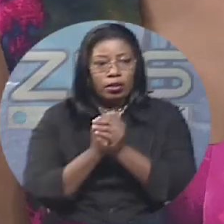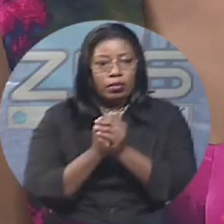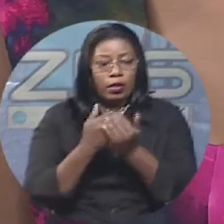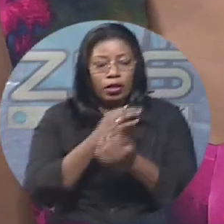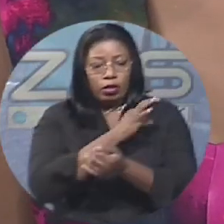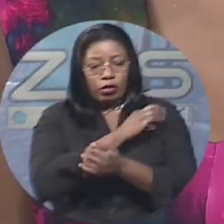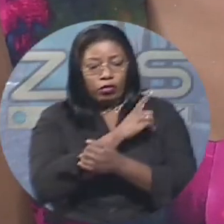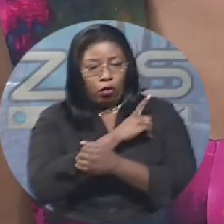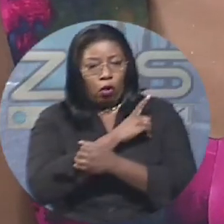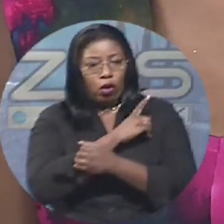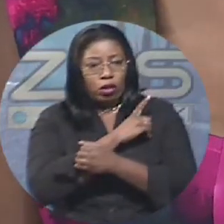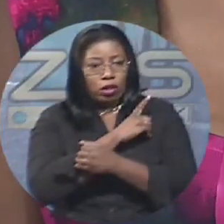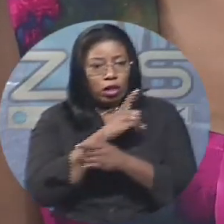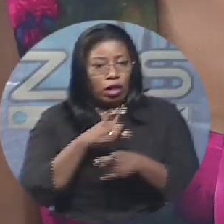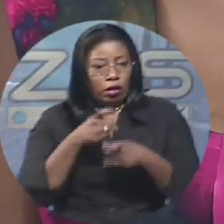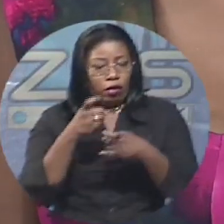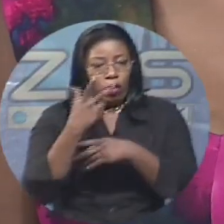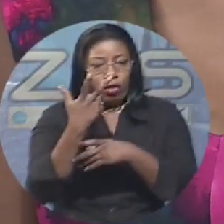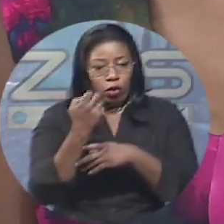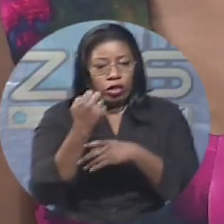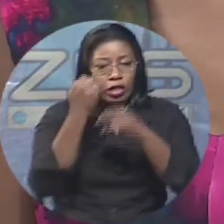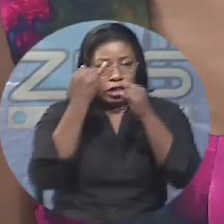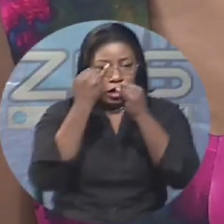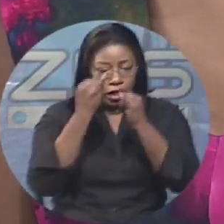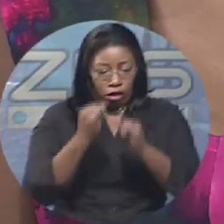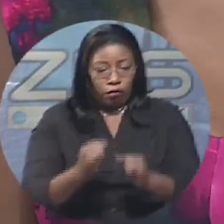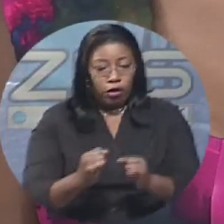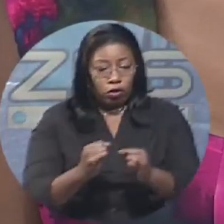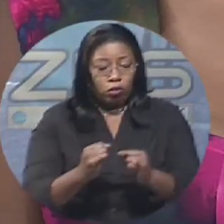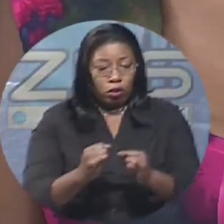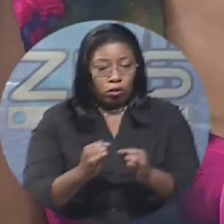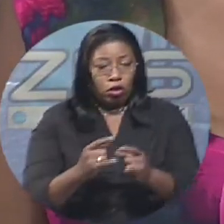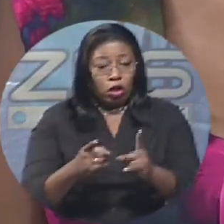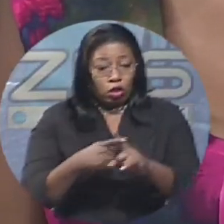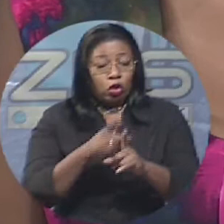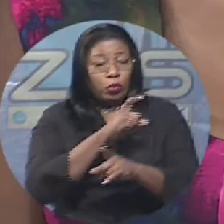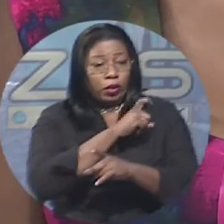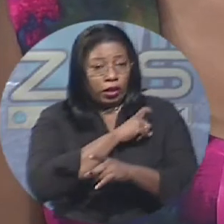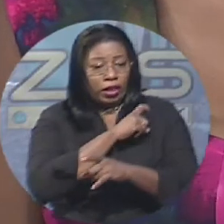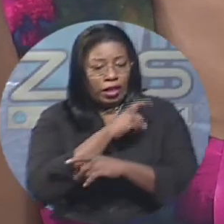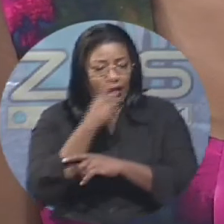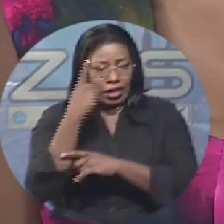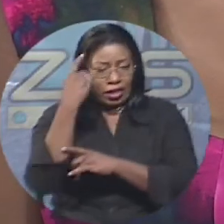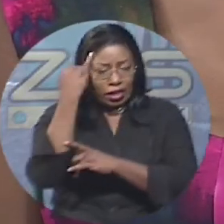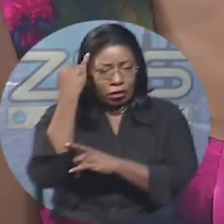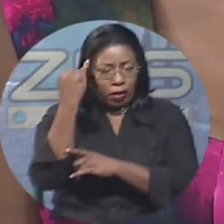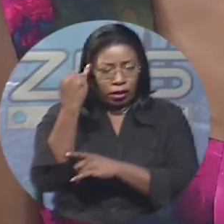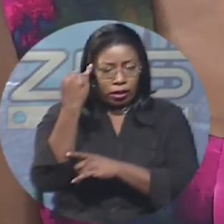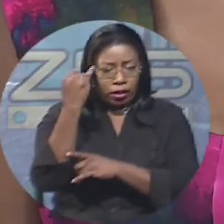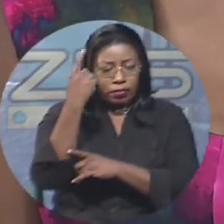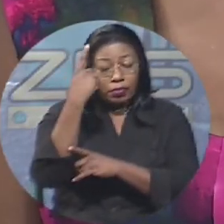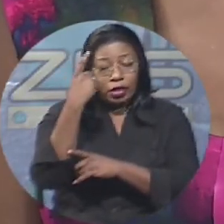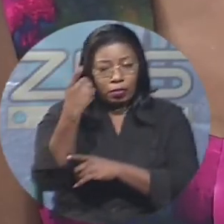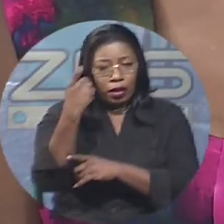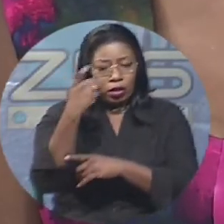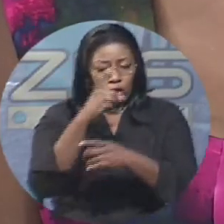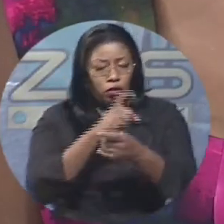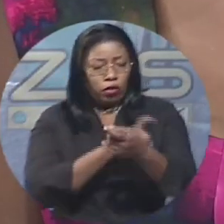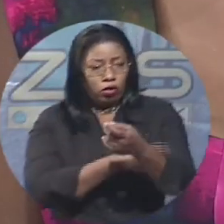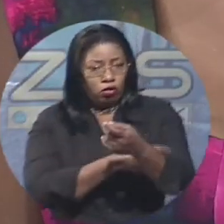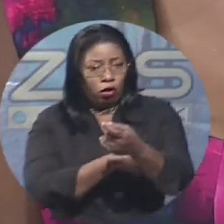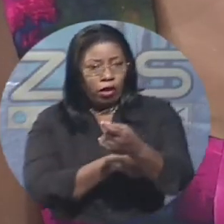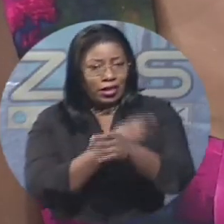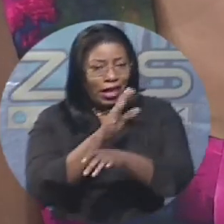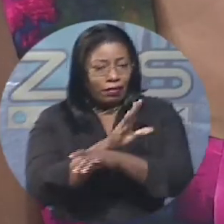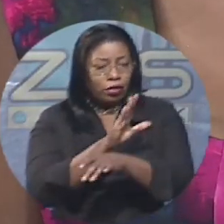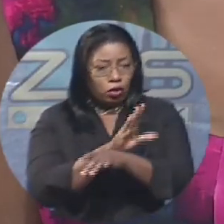Defense Force Marines handed over 13 individuals to the police after a search uncovered suspected drugs Friday afternoon. Marines attached to the